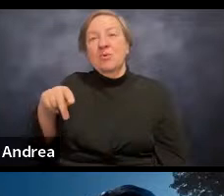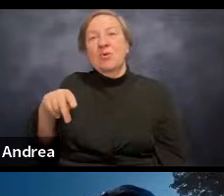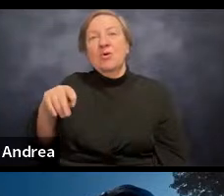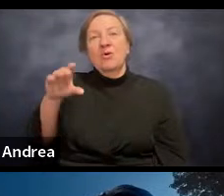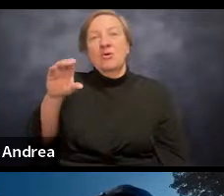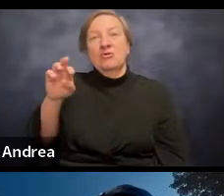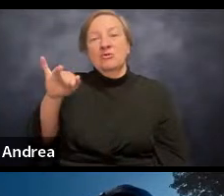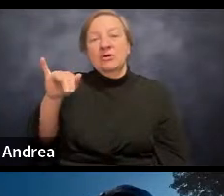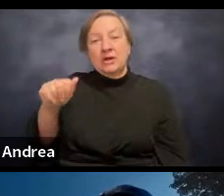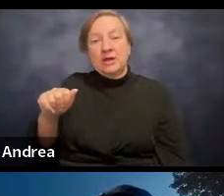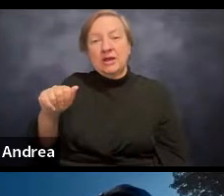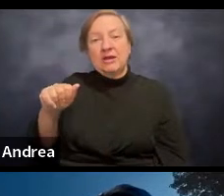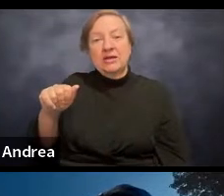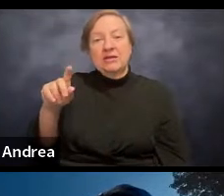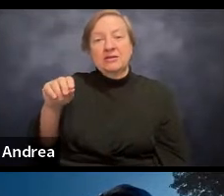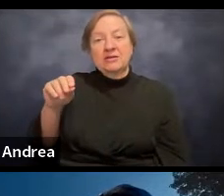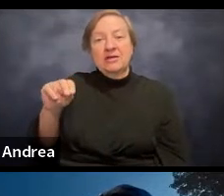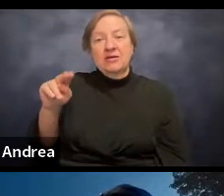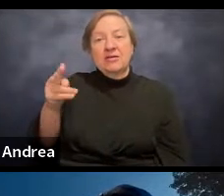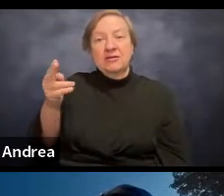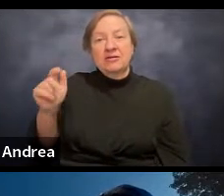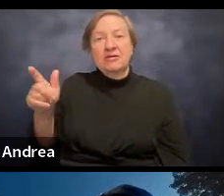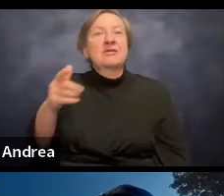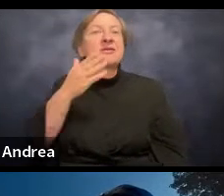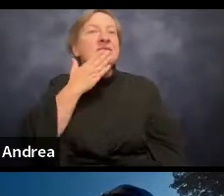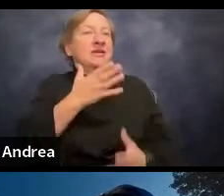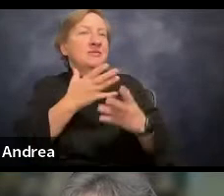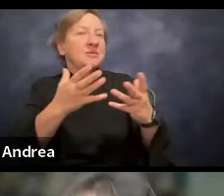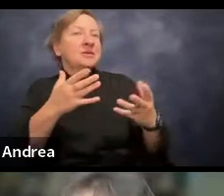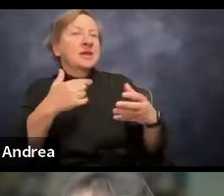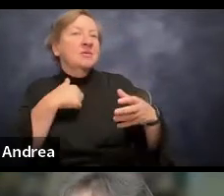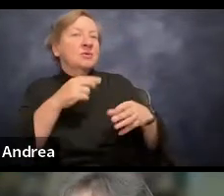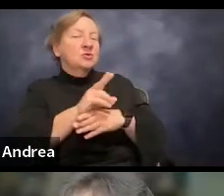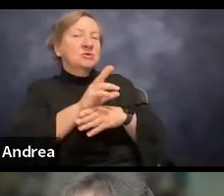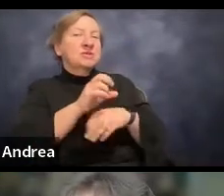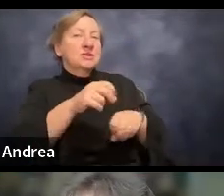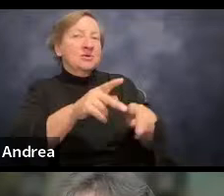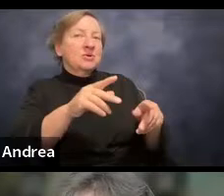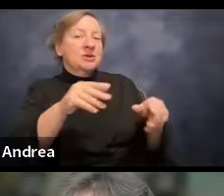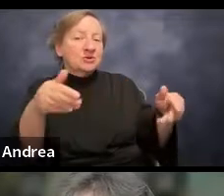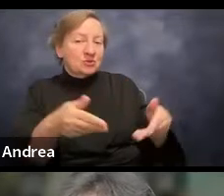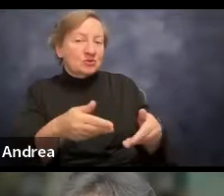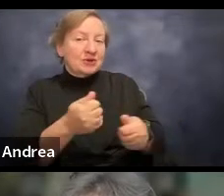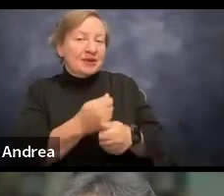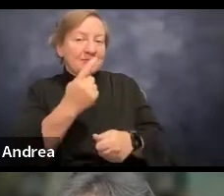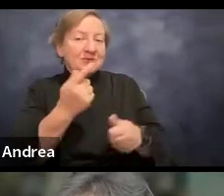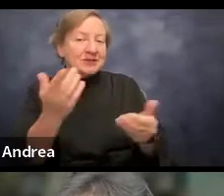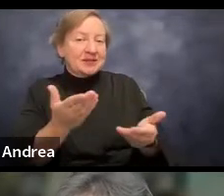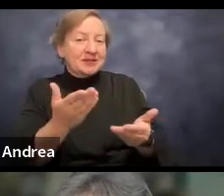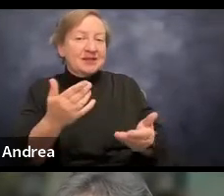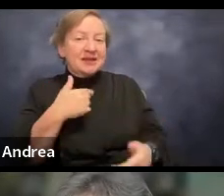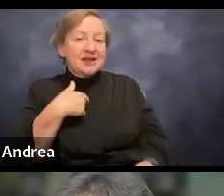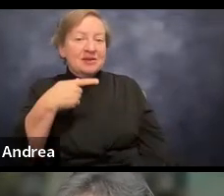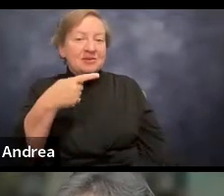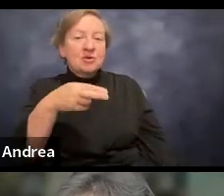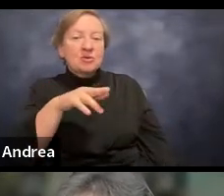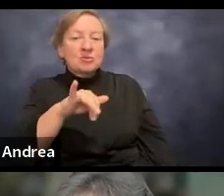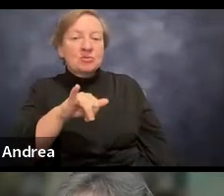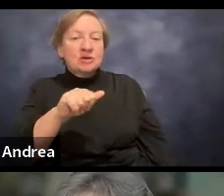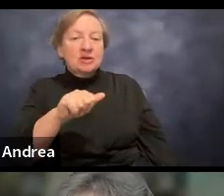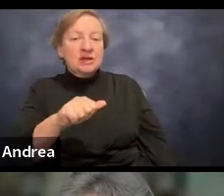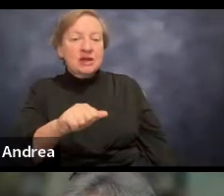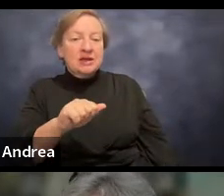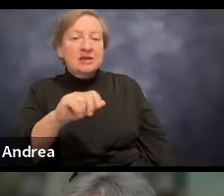Donapal. Thank you very much. I'm going to use this opportunity to introduce myself to everybody here. My name is Priya Donapal, and I'm